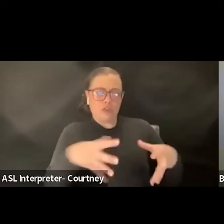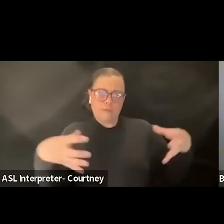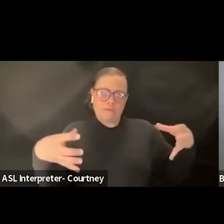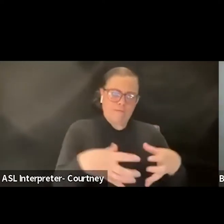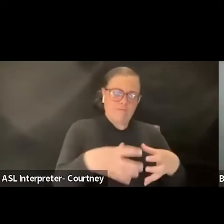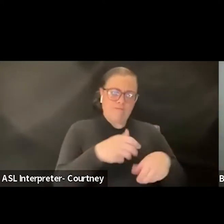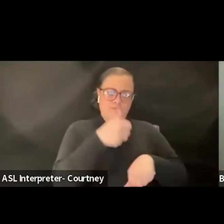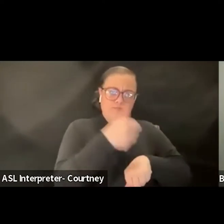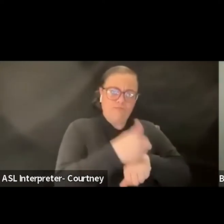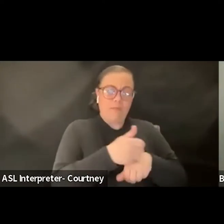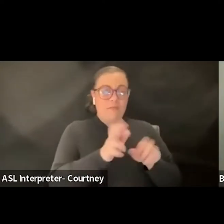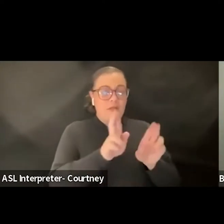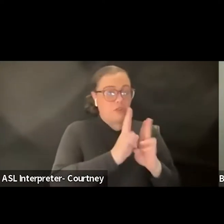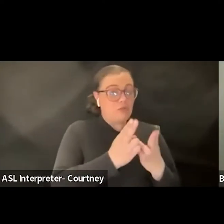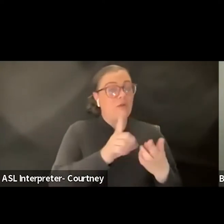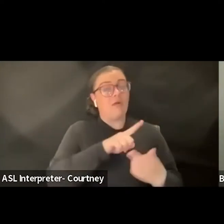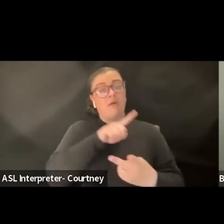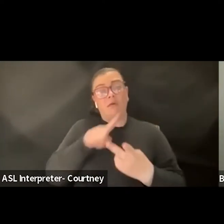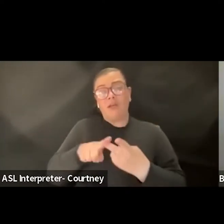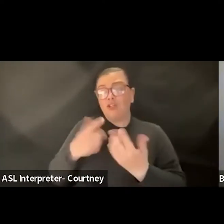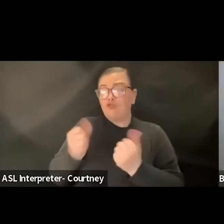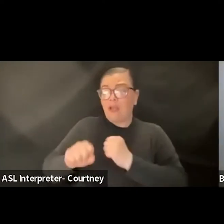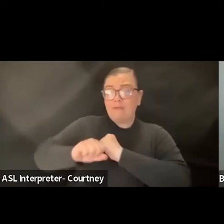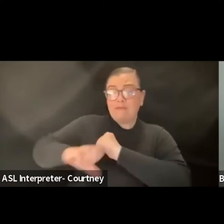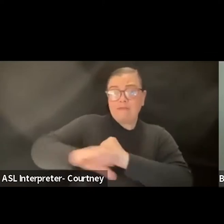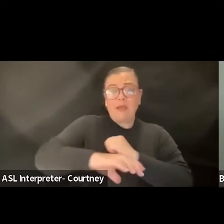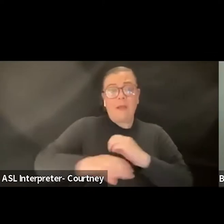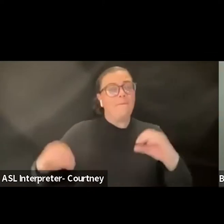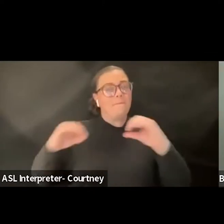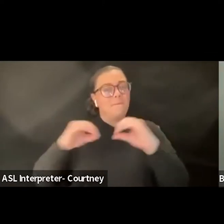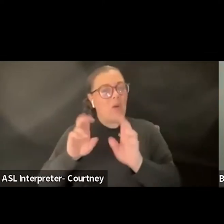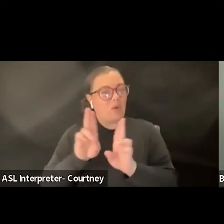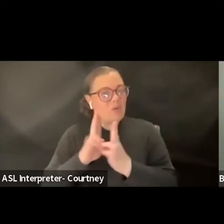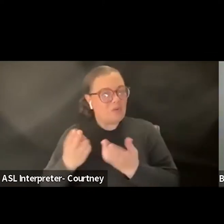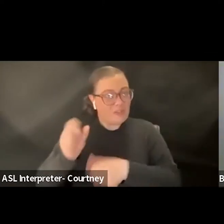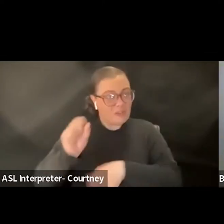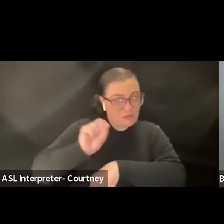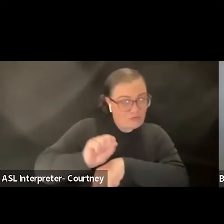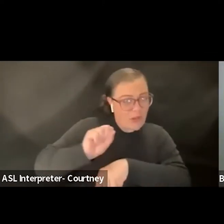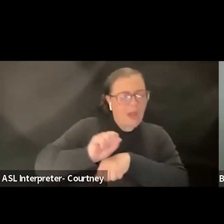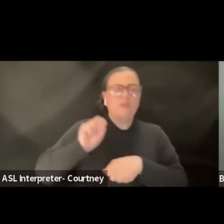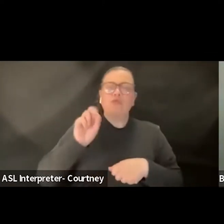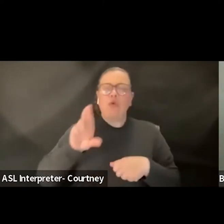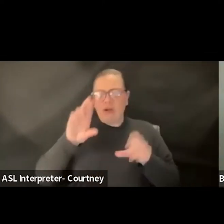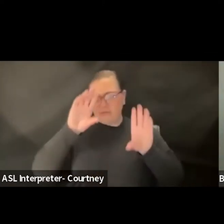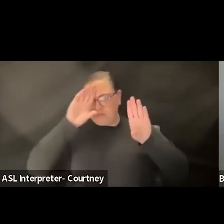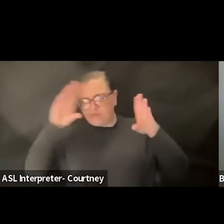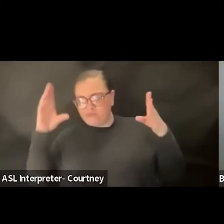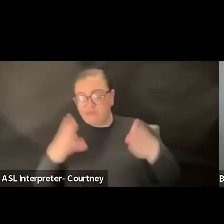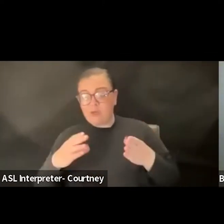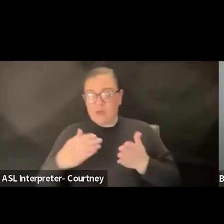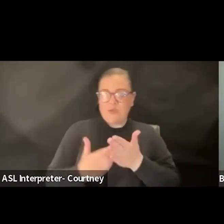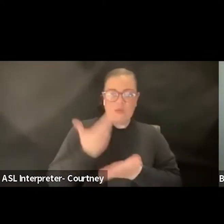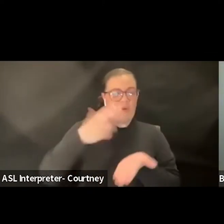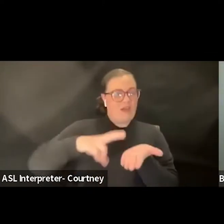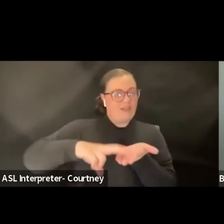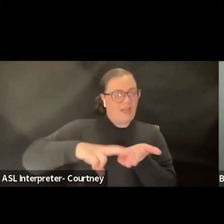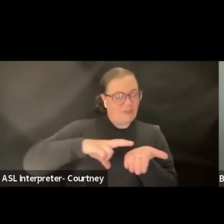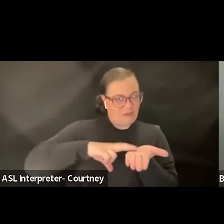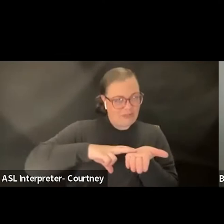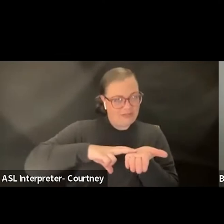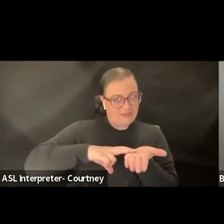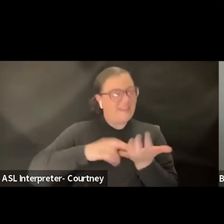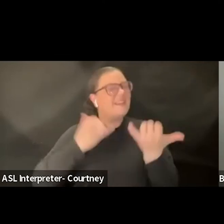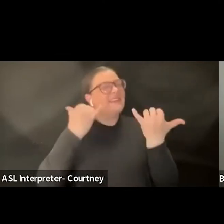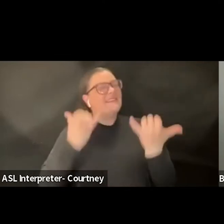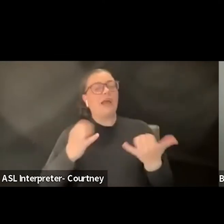union jobs, or a campaign centered around a new union contract. Today, we're going to look at the elements of union organizing,